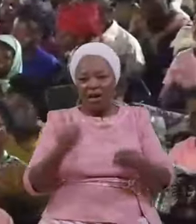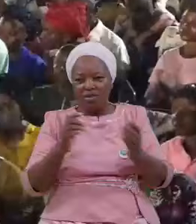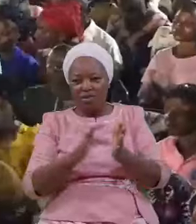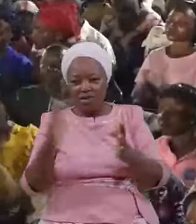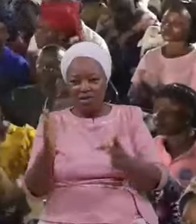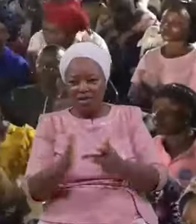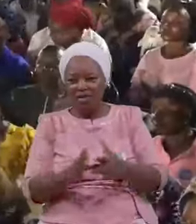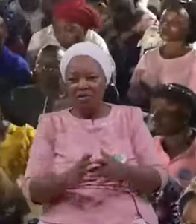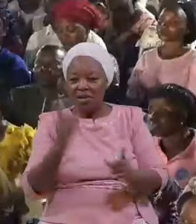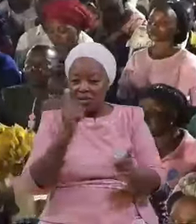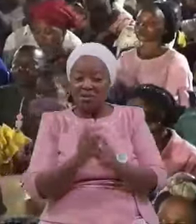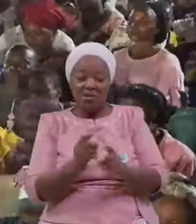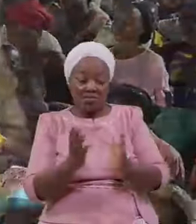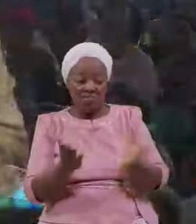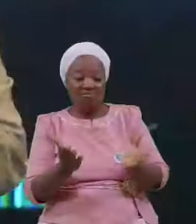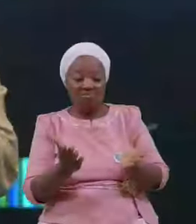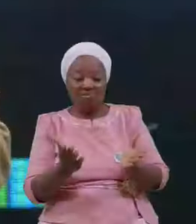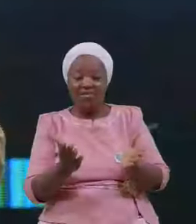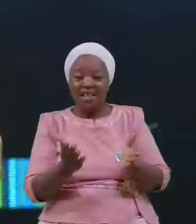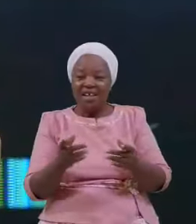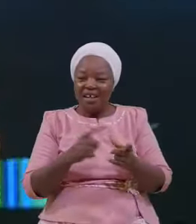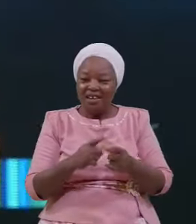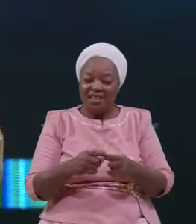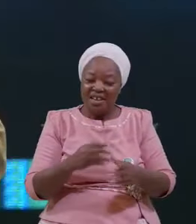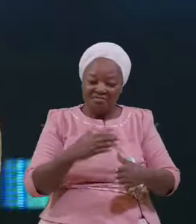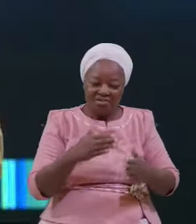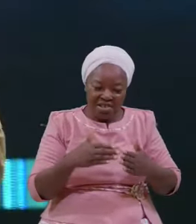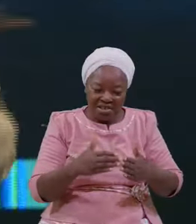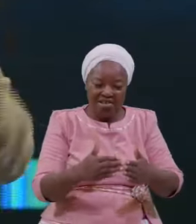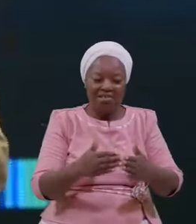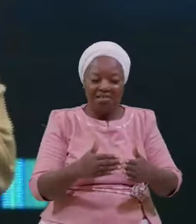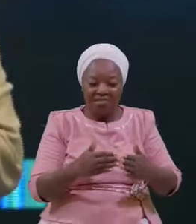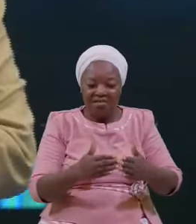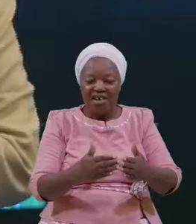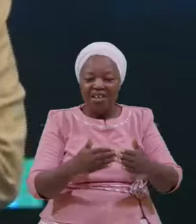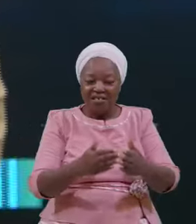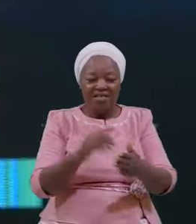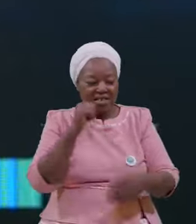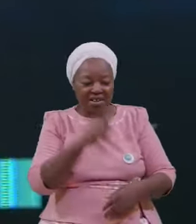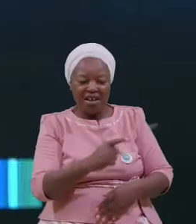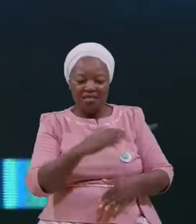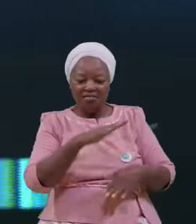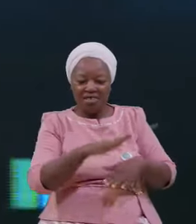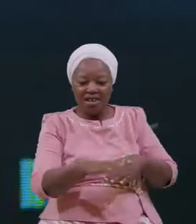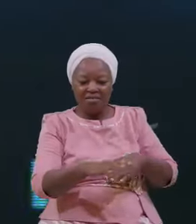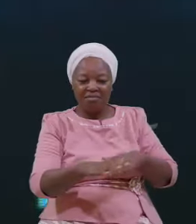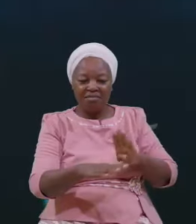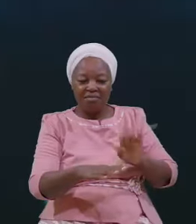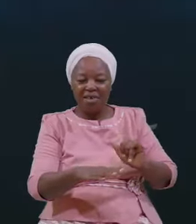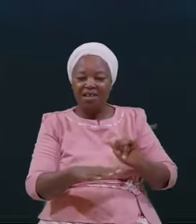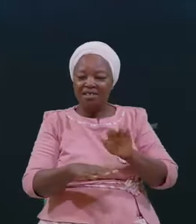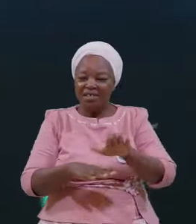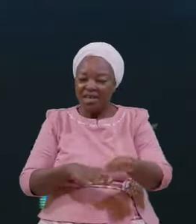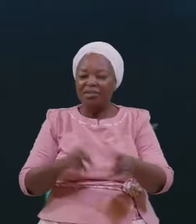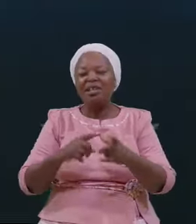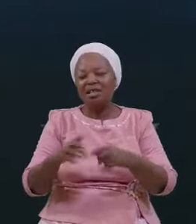led her step by step and then said, okay, I'll give you, but go call your husband.